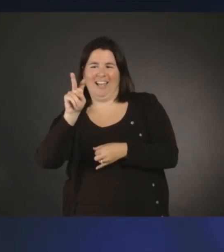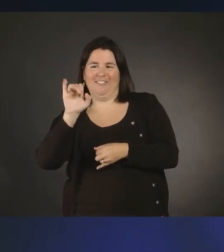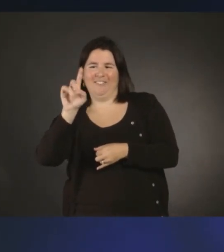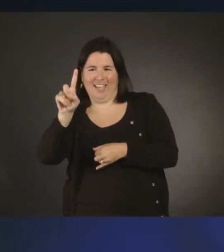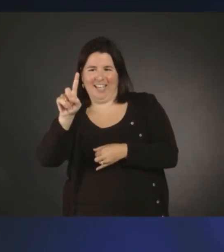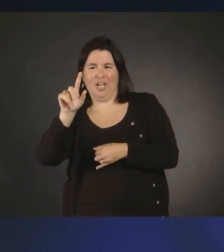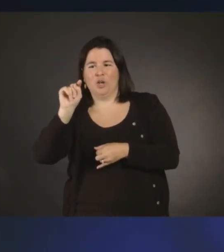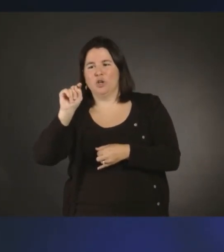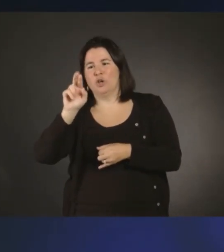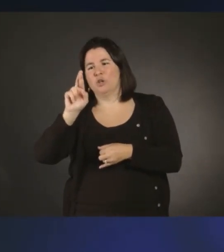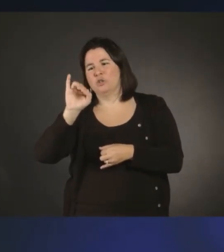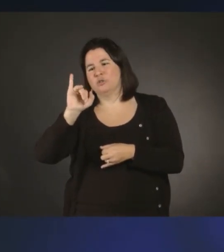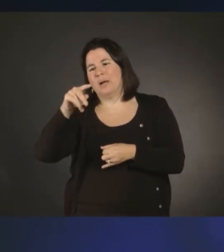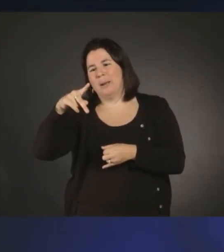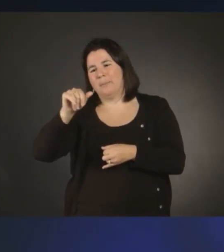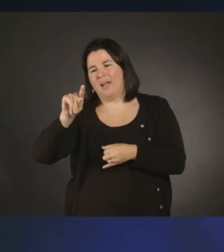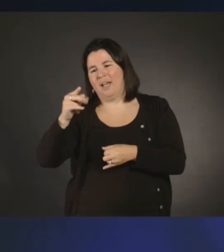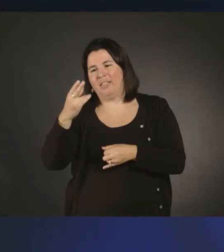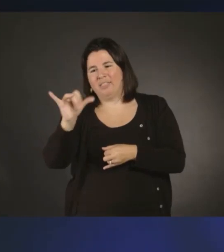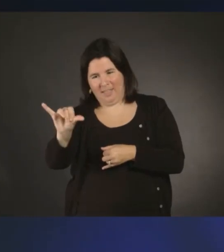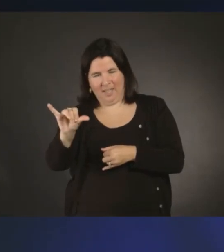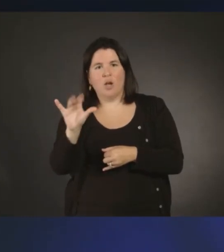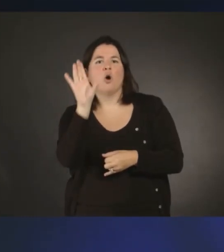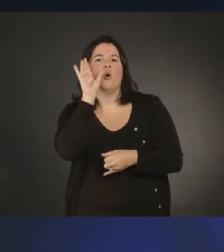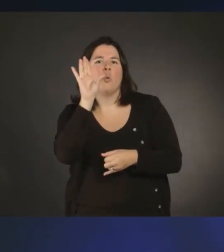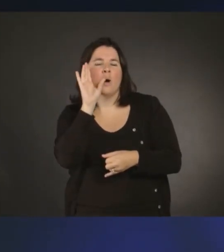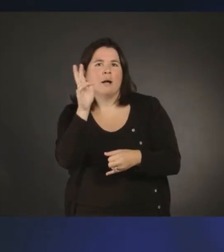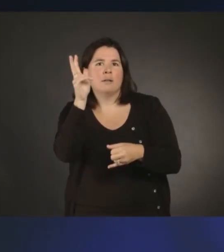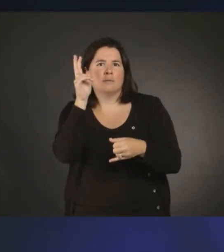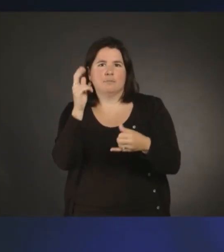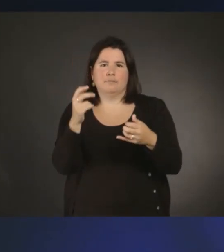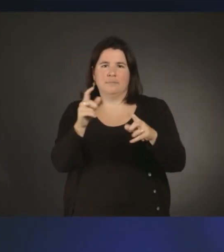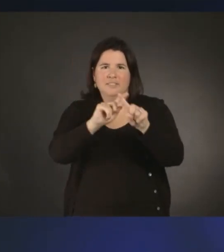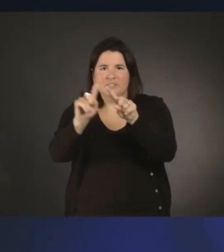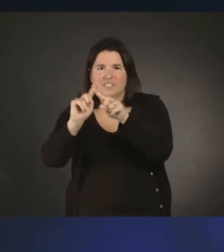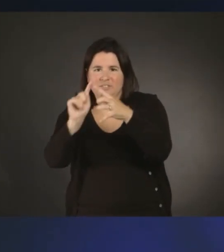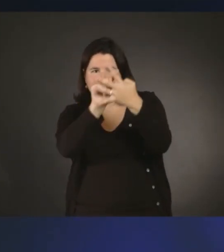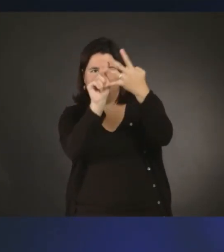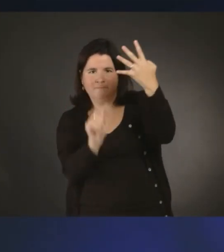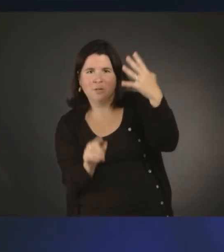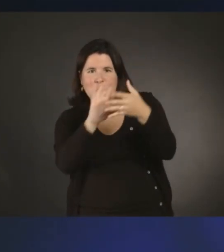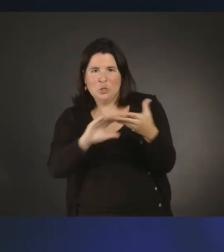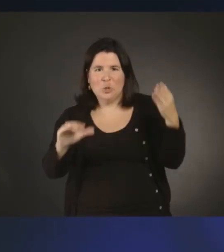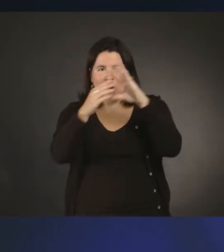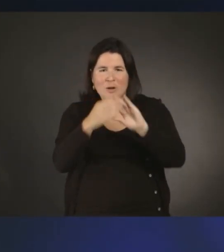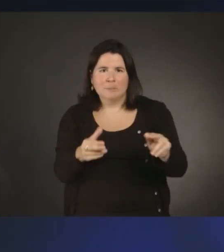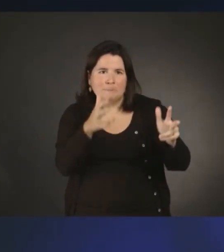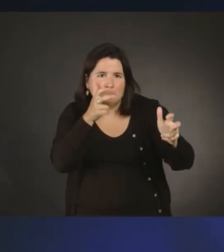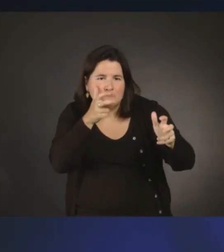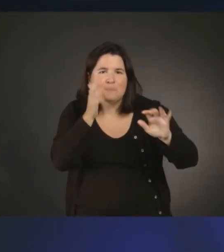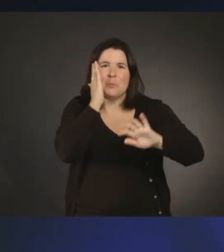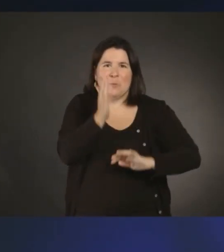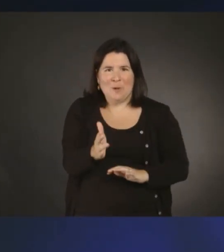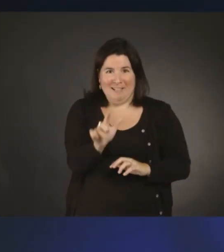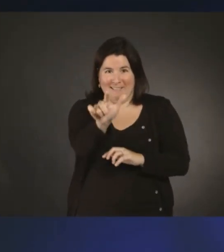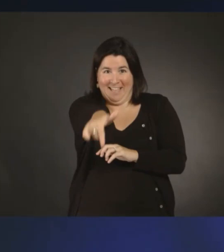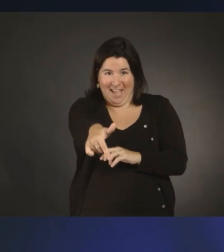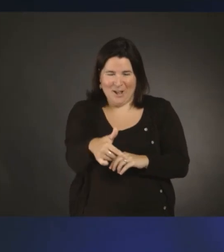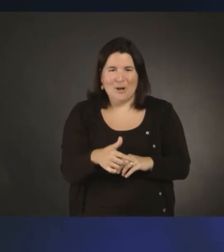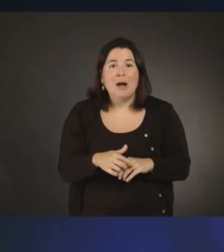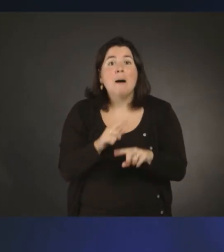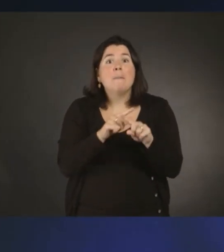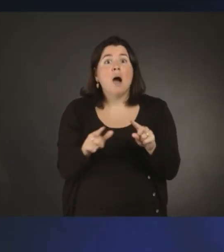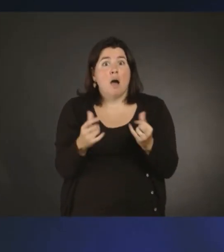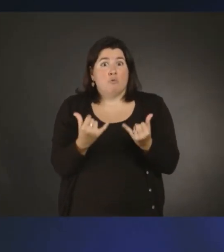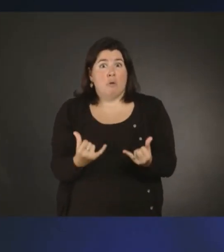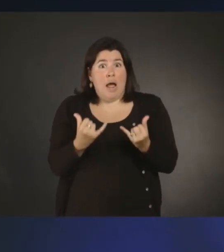Kevin's outstanding volunteer service. But let's start by taking a look at some of the amazing work that Cincinnati Bell does